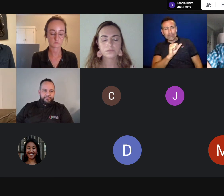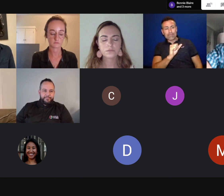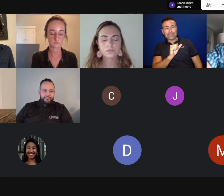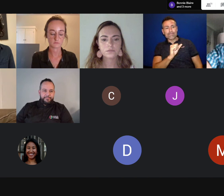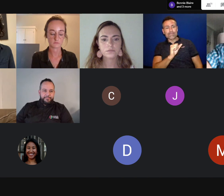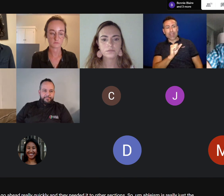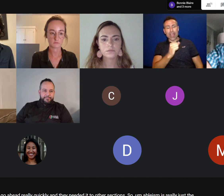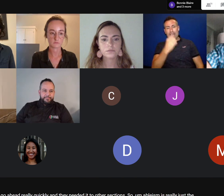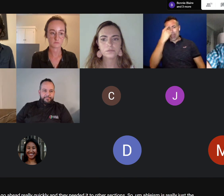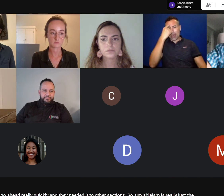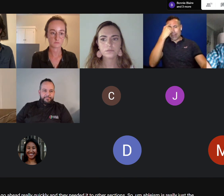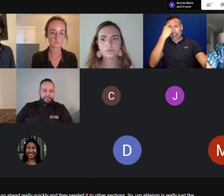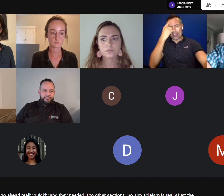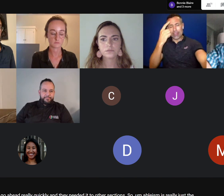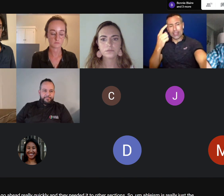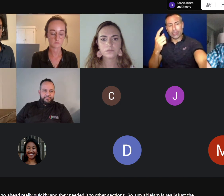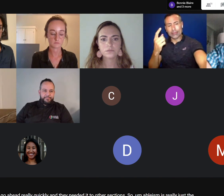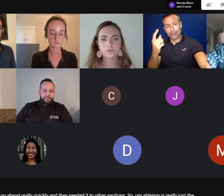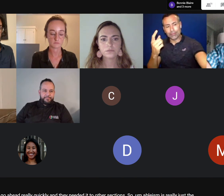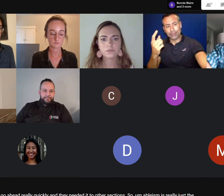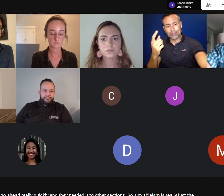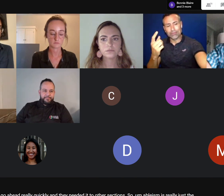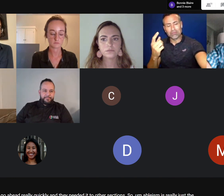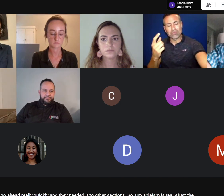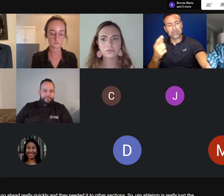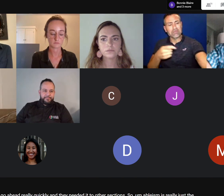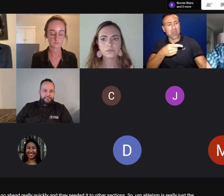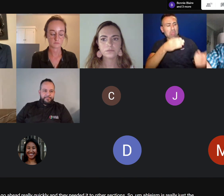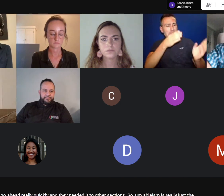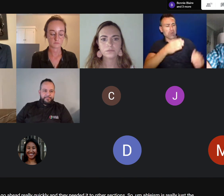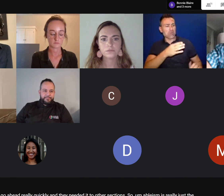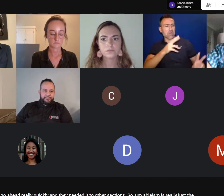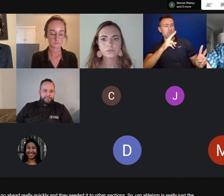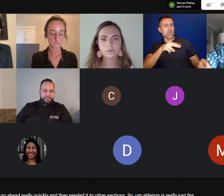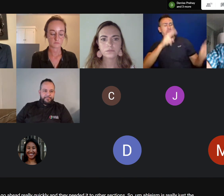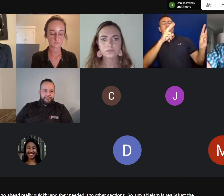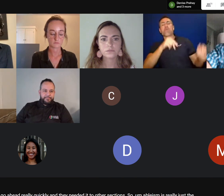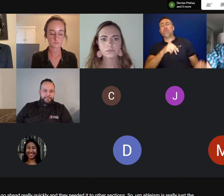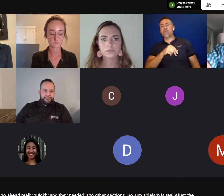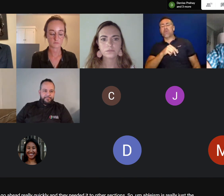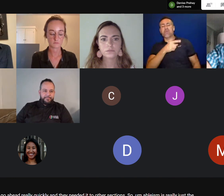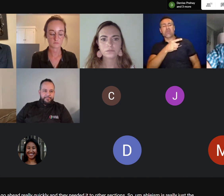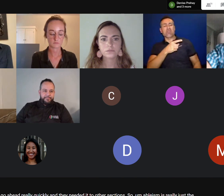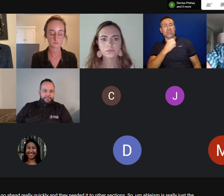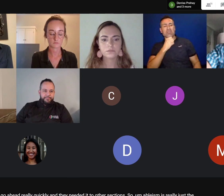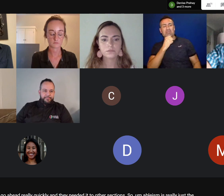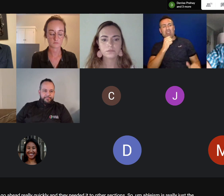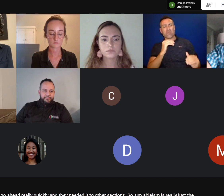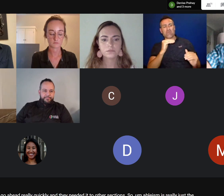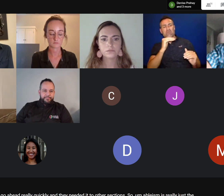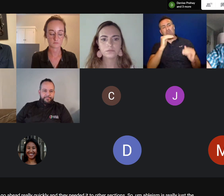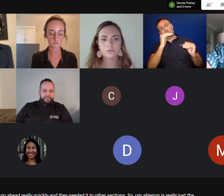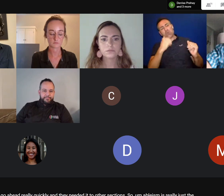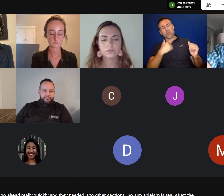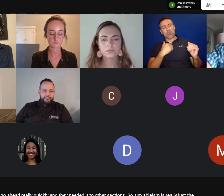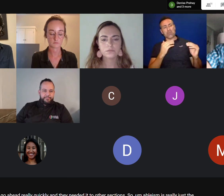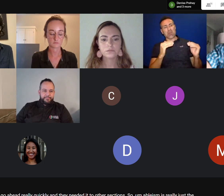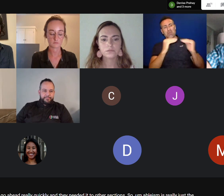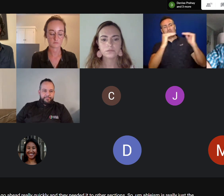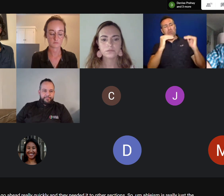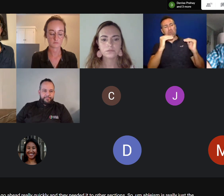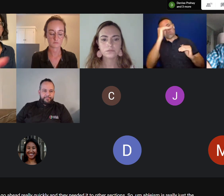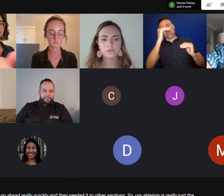as somehow inferior to someone who does not have a disability.